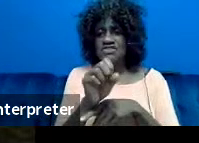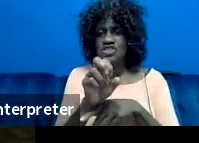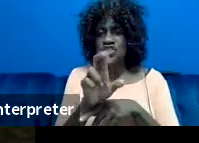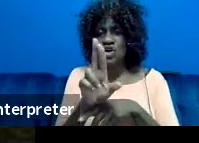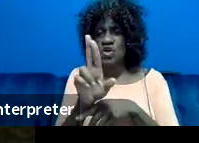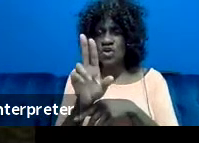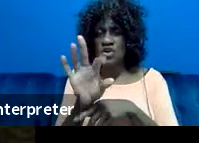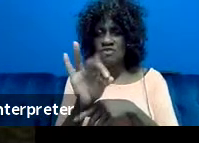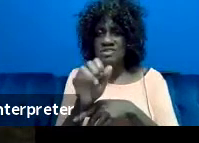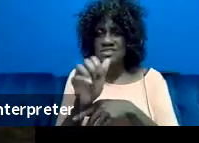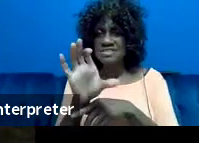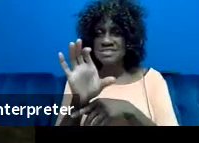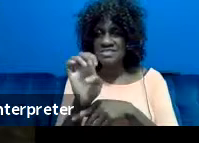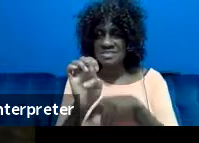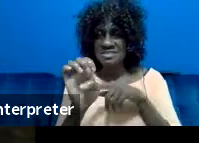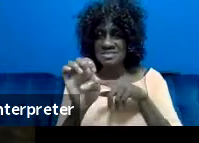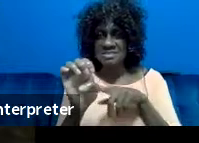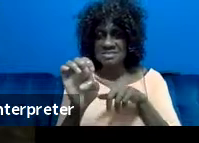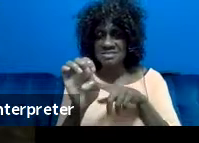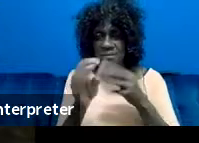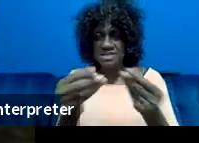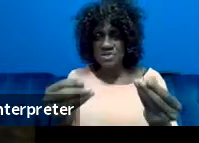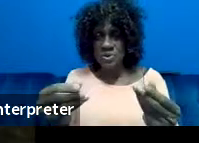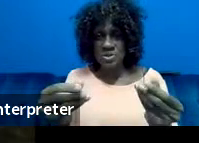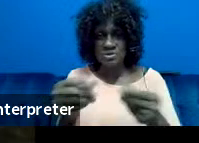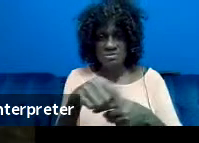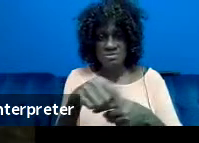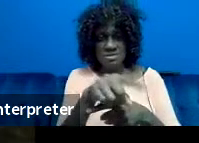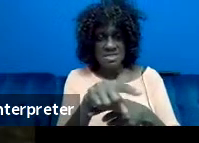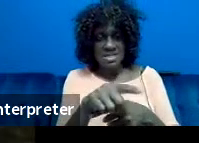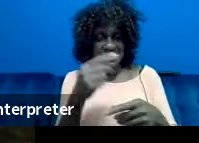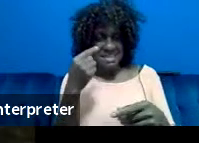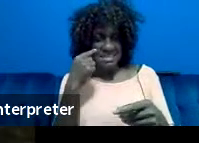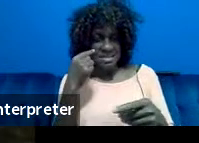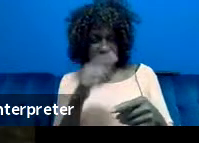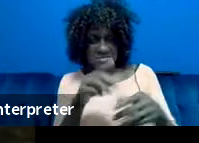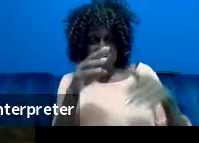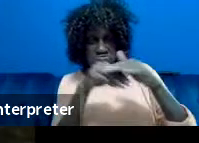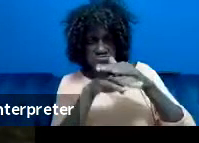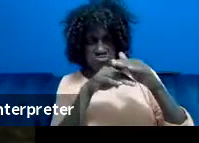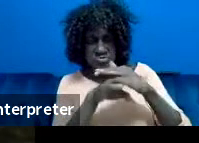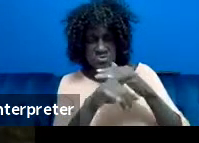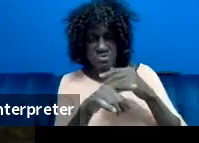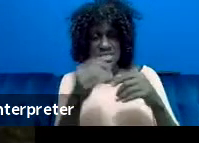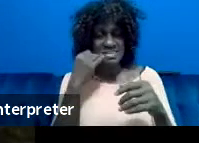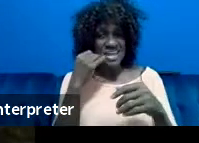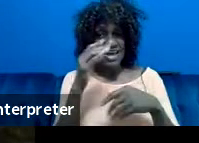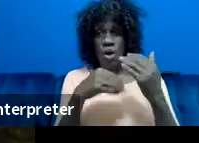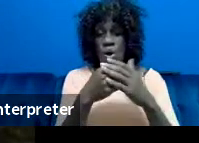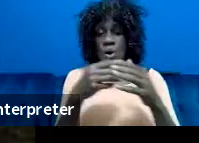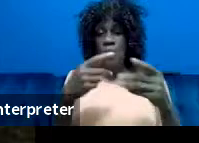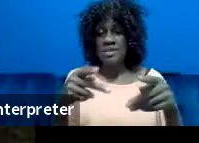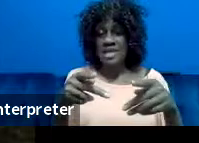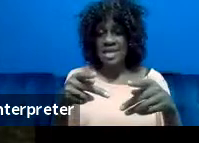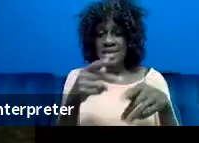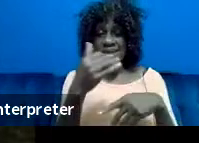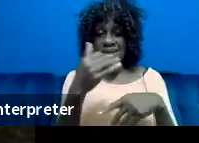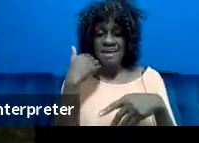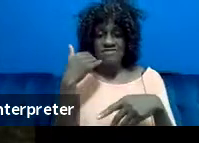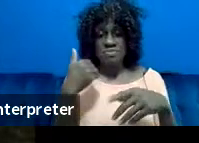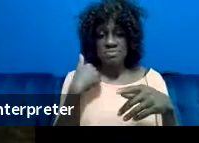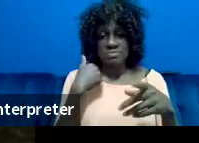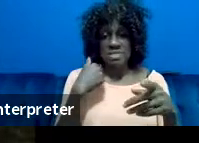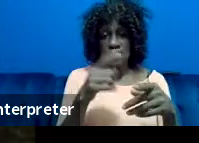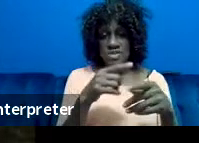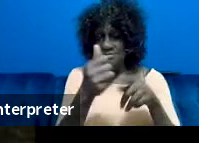guess you can imagine which ones of the surface materials are they're considering accessible. Remember, not all play components have to be on an accessible route.